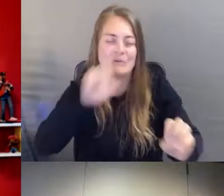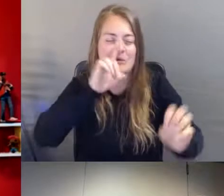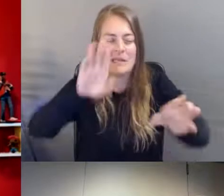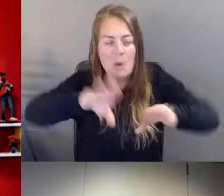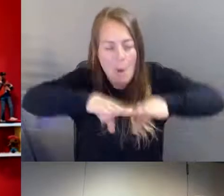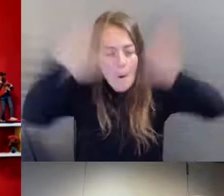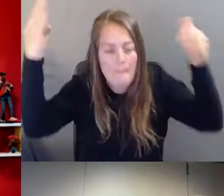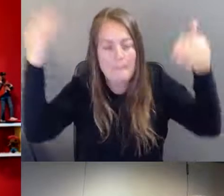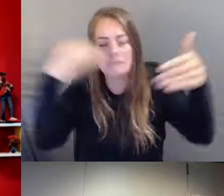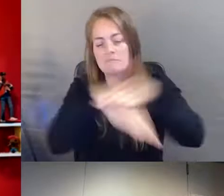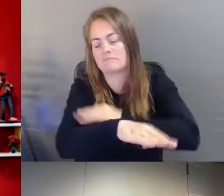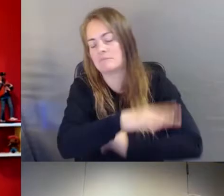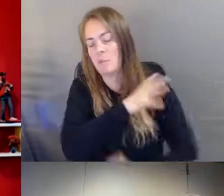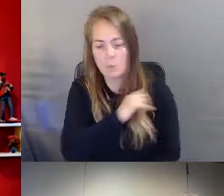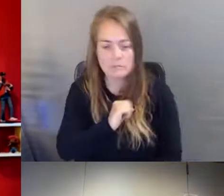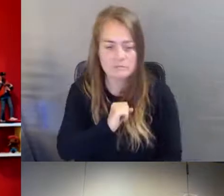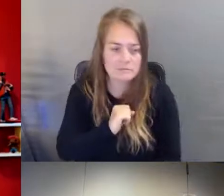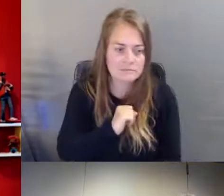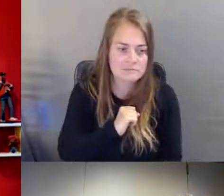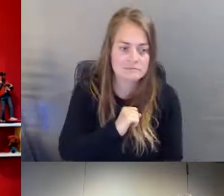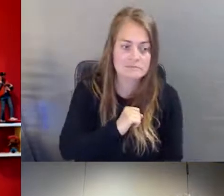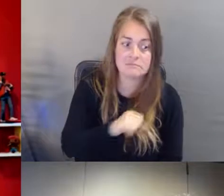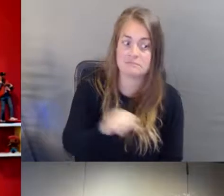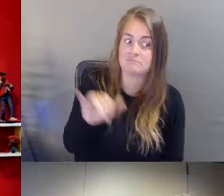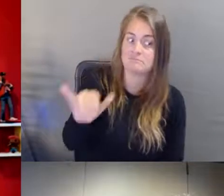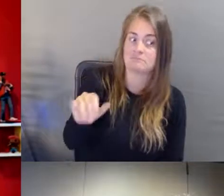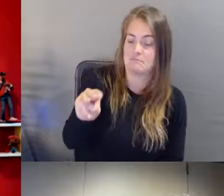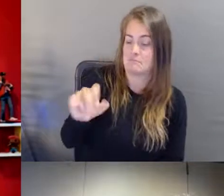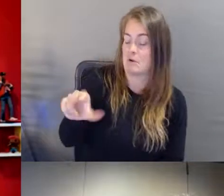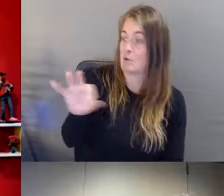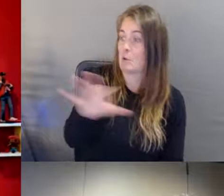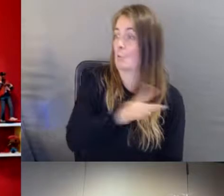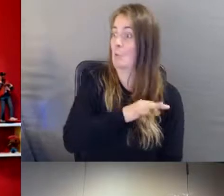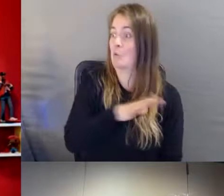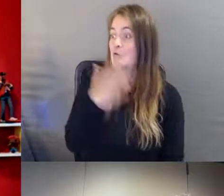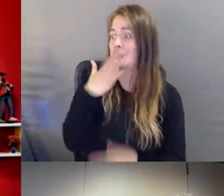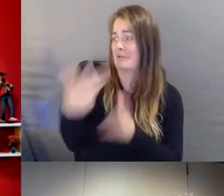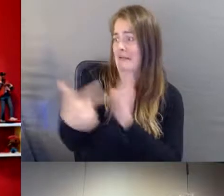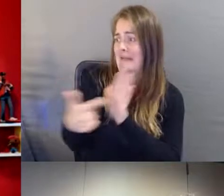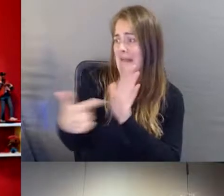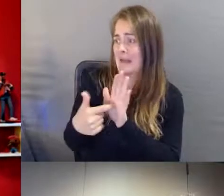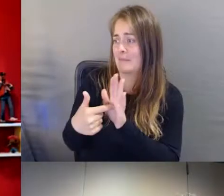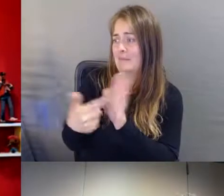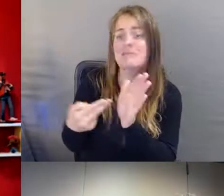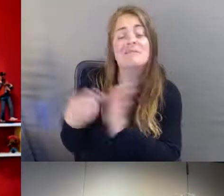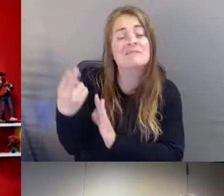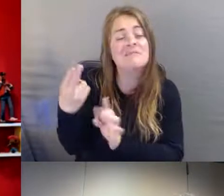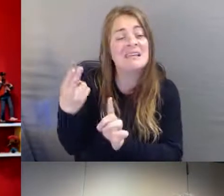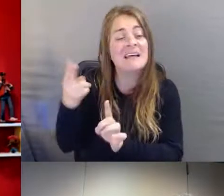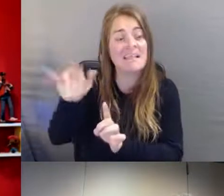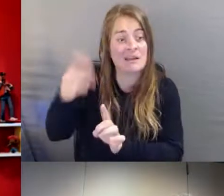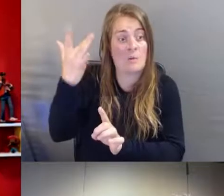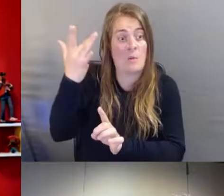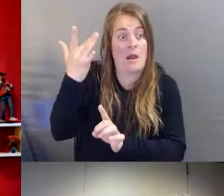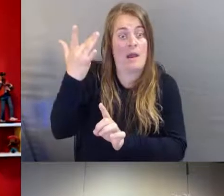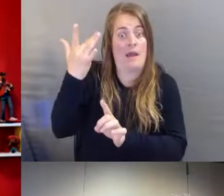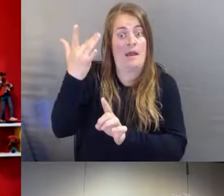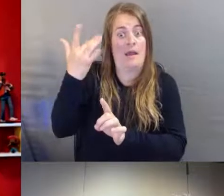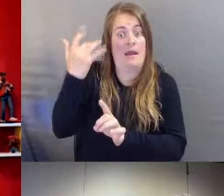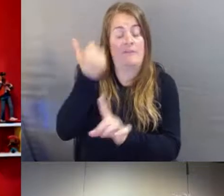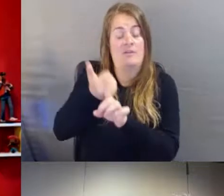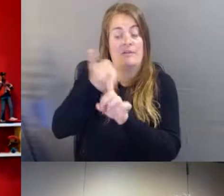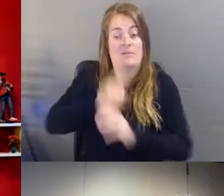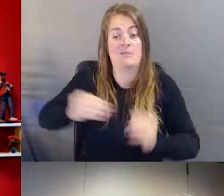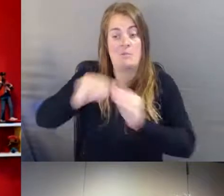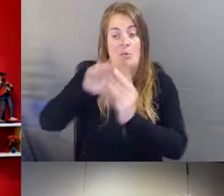minds. Wow, I love that example. And I have to tell you, that's exactly why being more inclusive is something